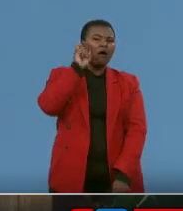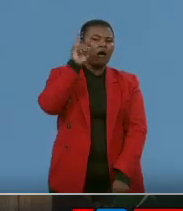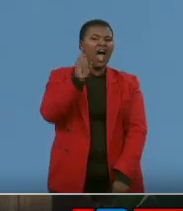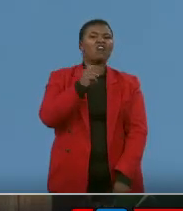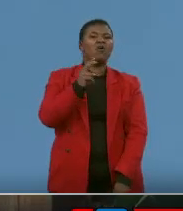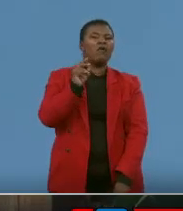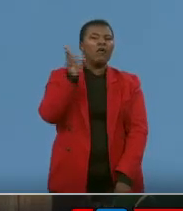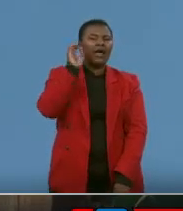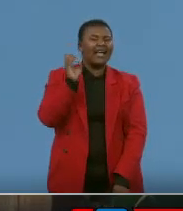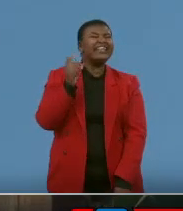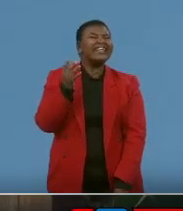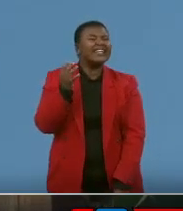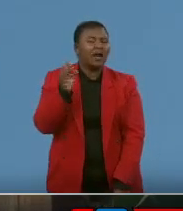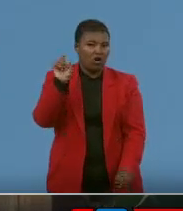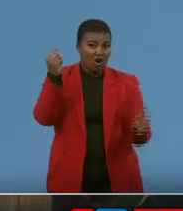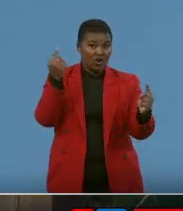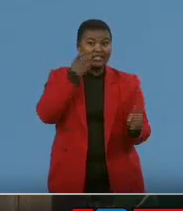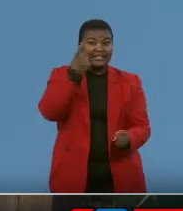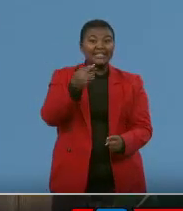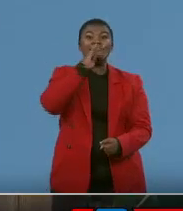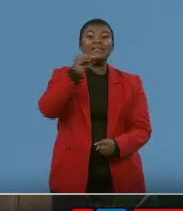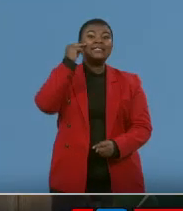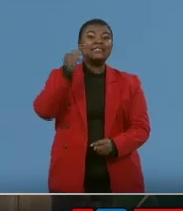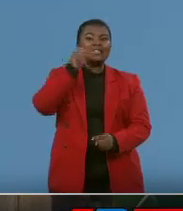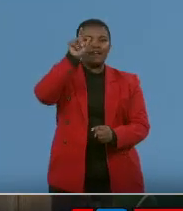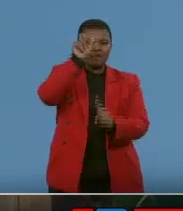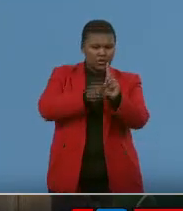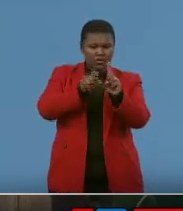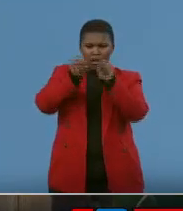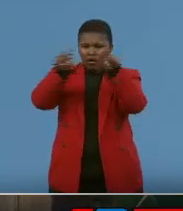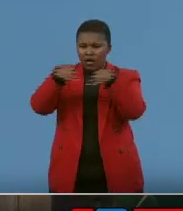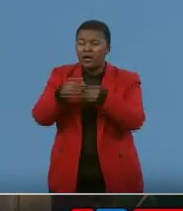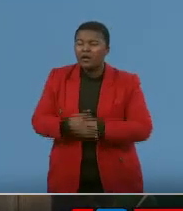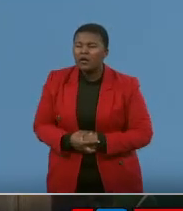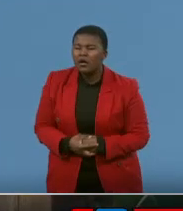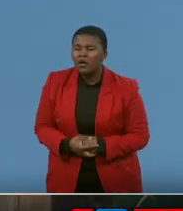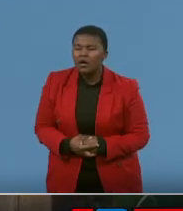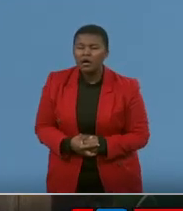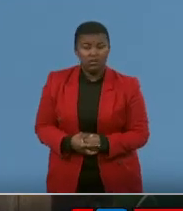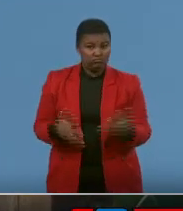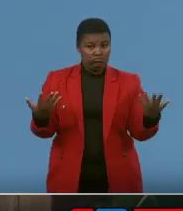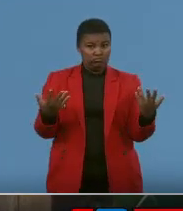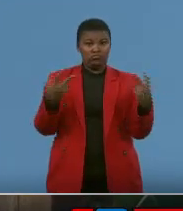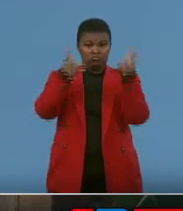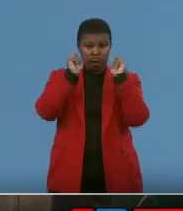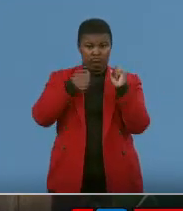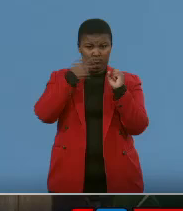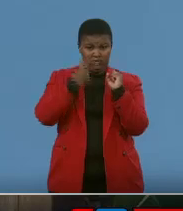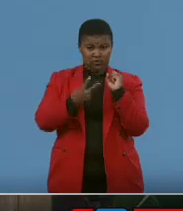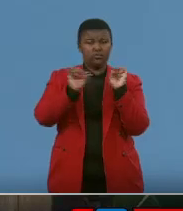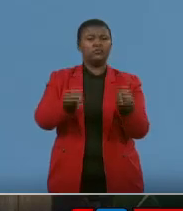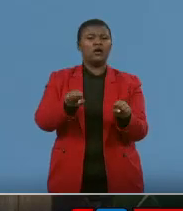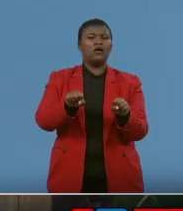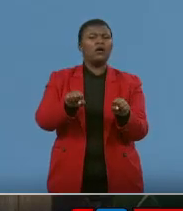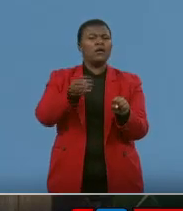person has to go closely to the screen to hear what is being said. They can hear me, they can see me. Surely we